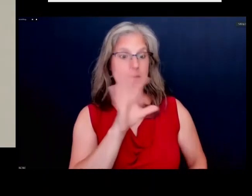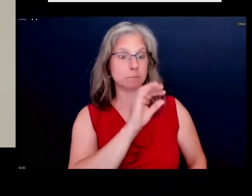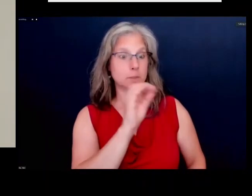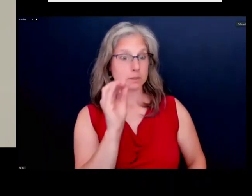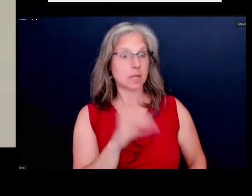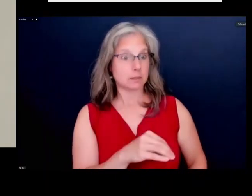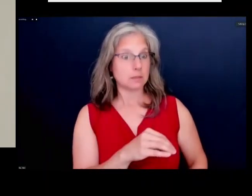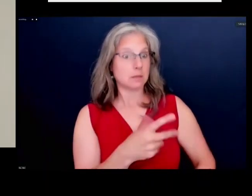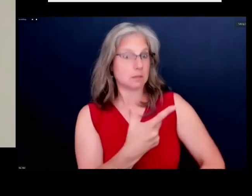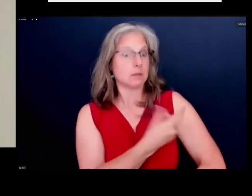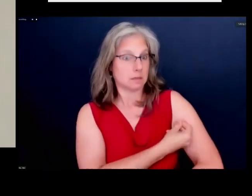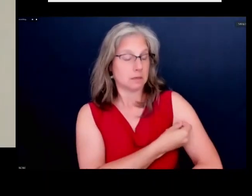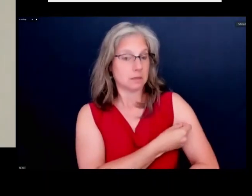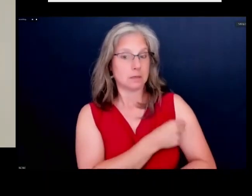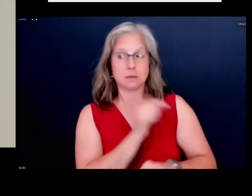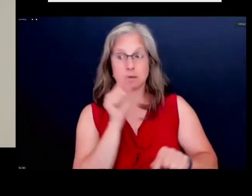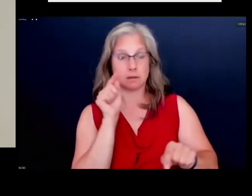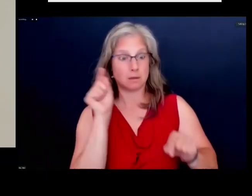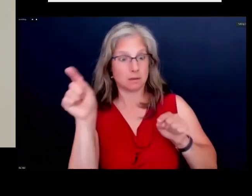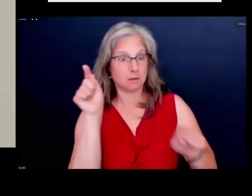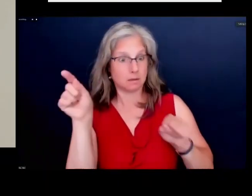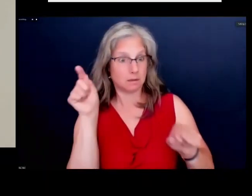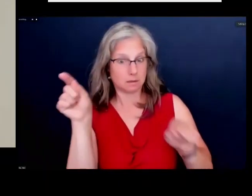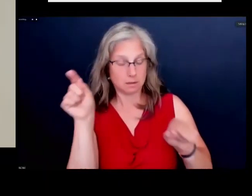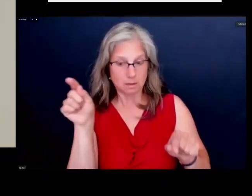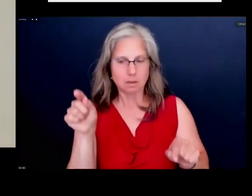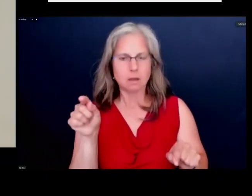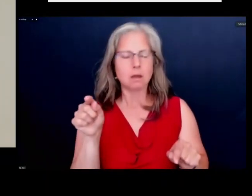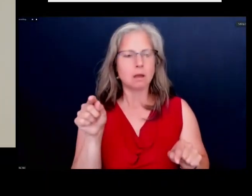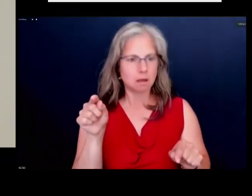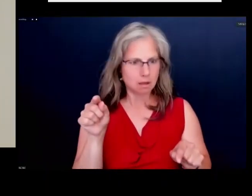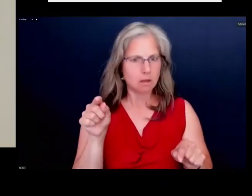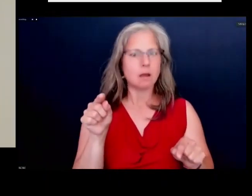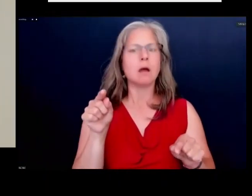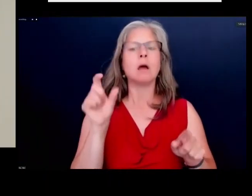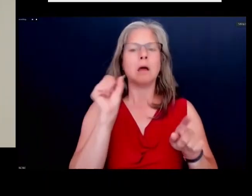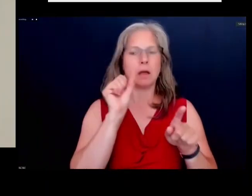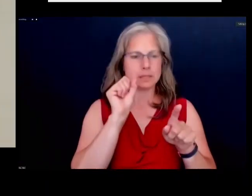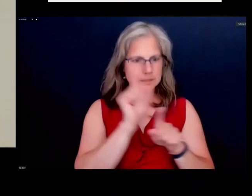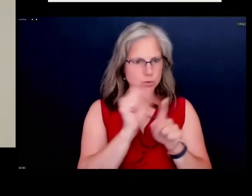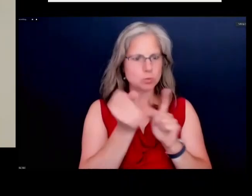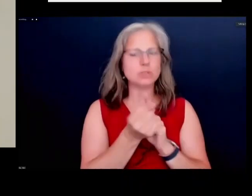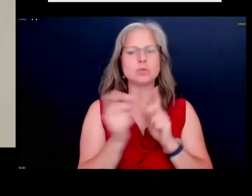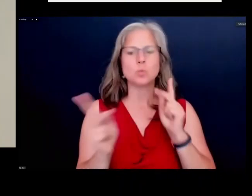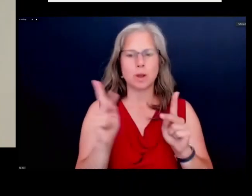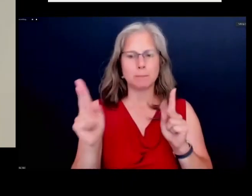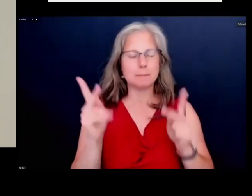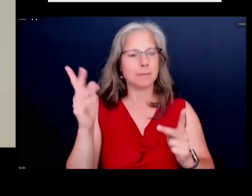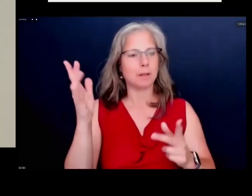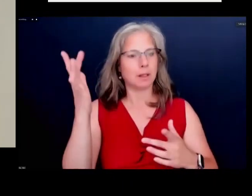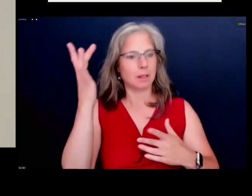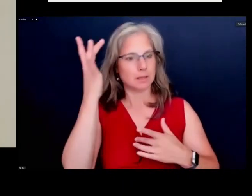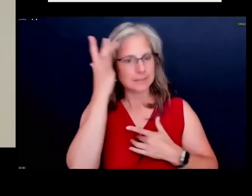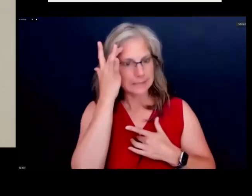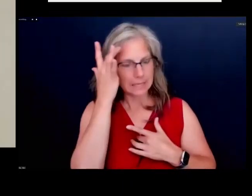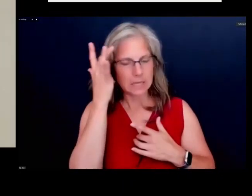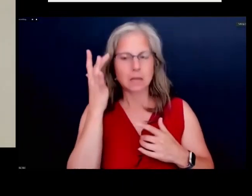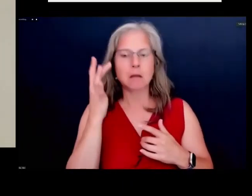95% vaccination rate, in those counties, the cases that occur are